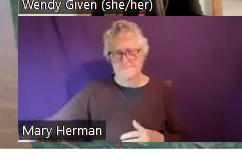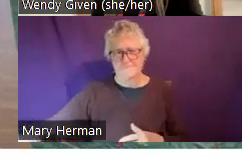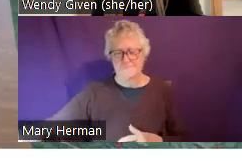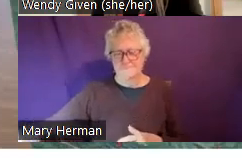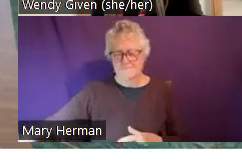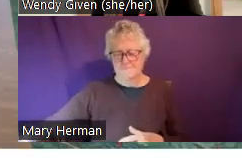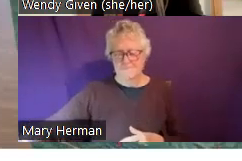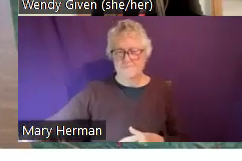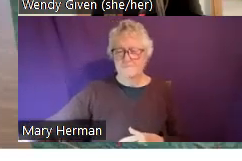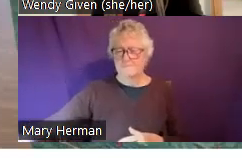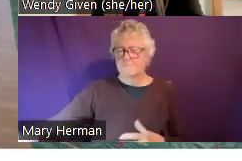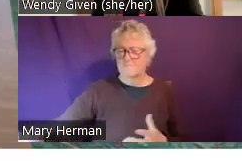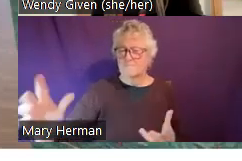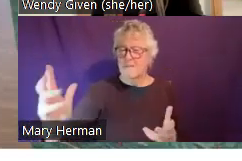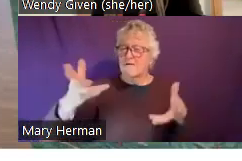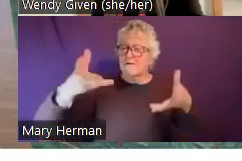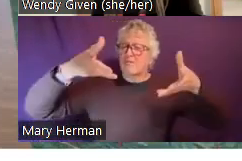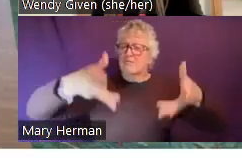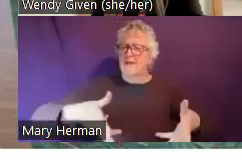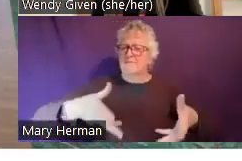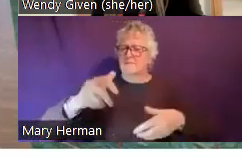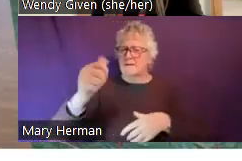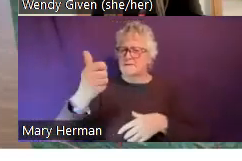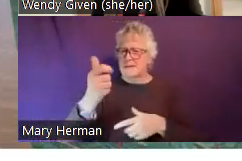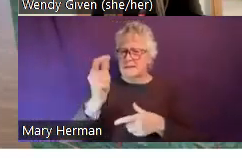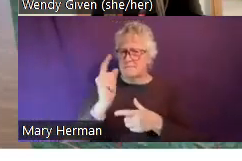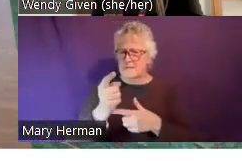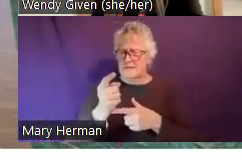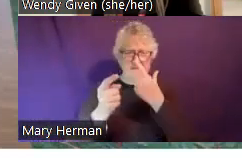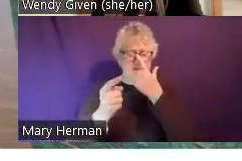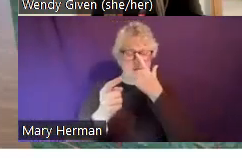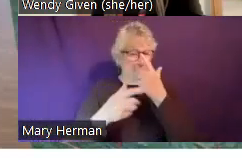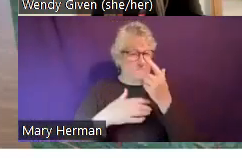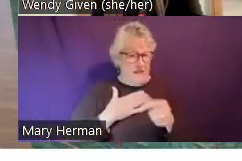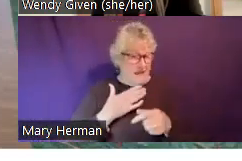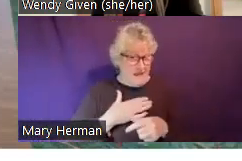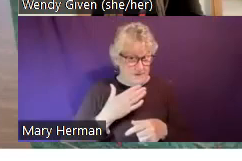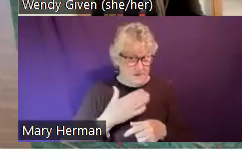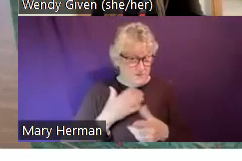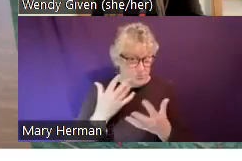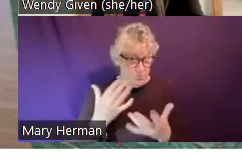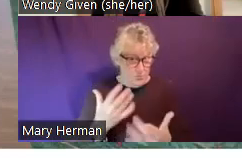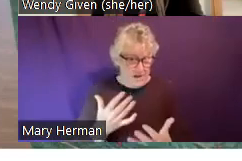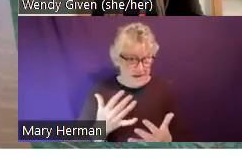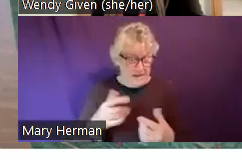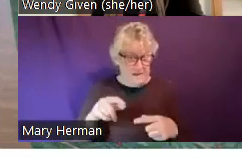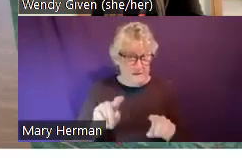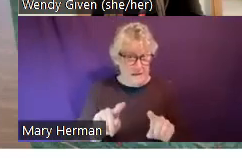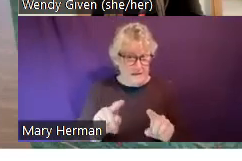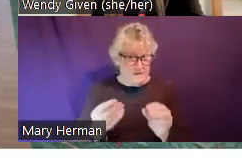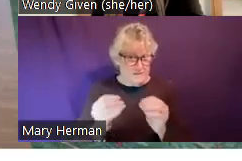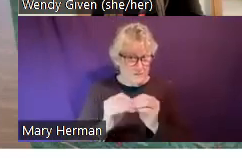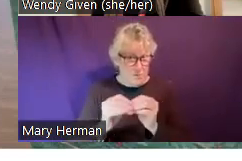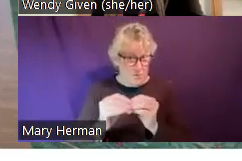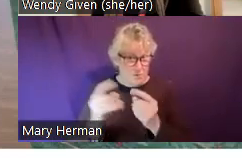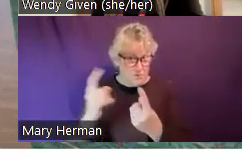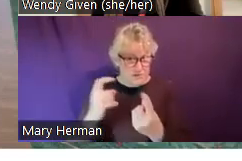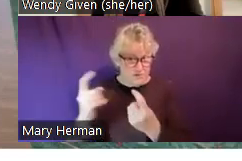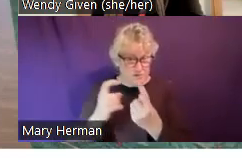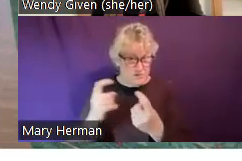About 10 more minutes left. I'm happy to hang out here for a few more as people might have some